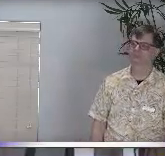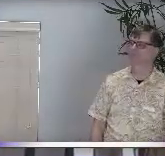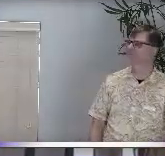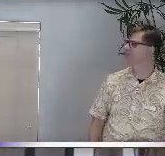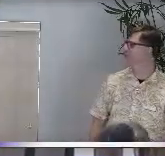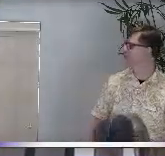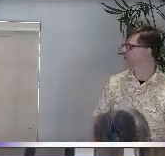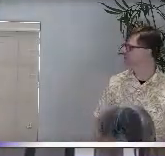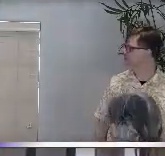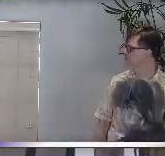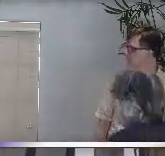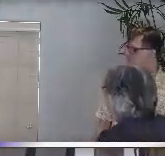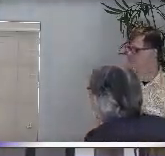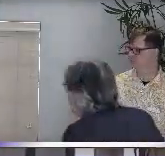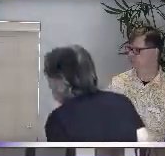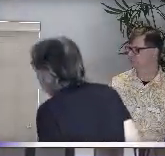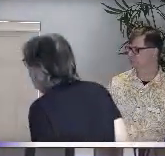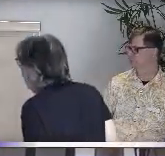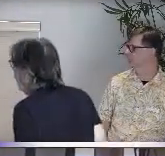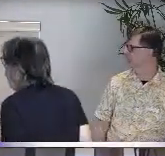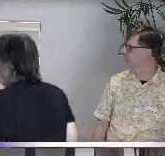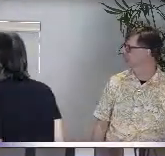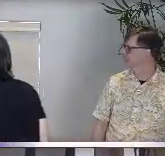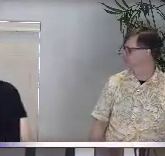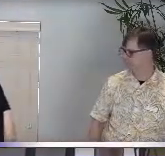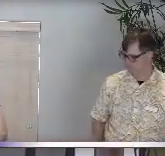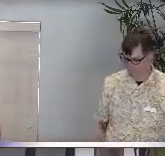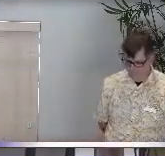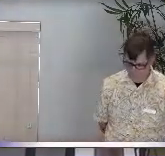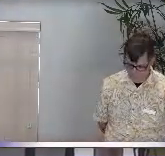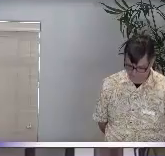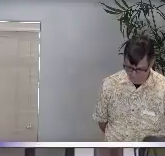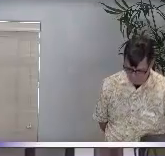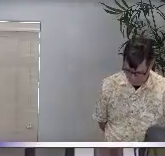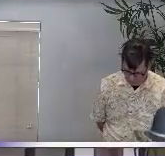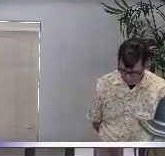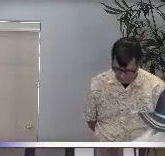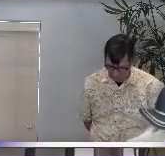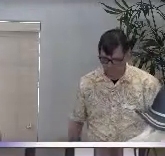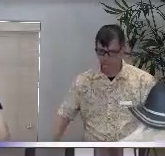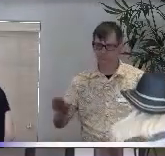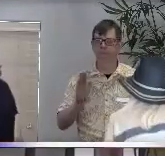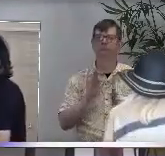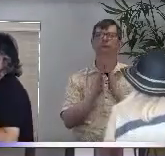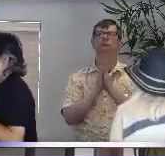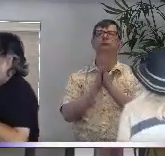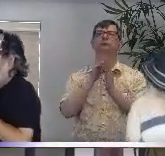And we will we'll let that talk stand as a prayer, but we'll just solidify it with a few words. That prayer is